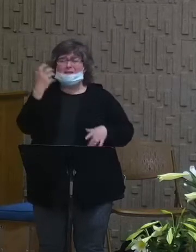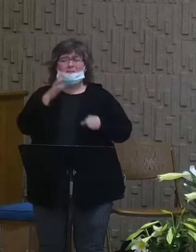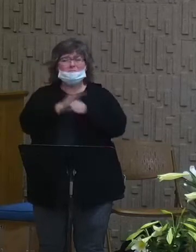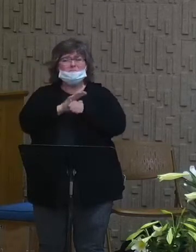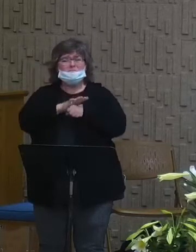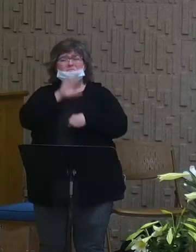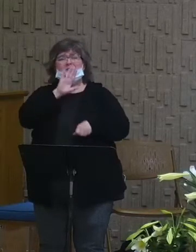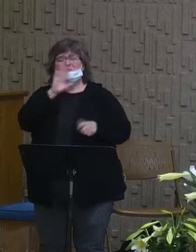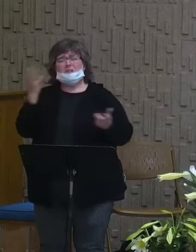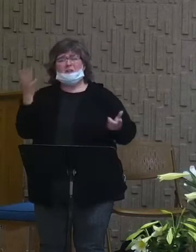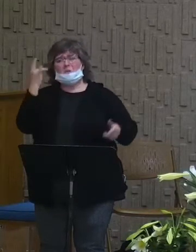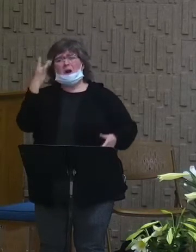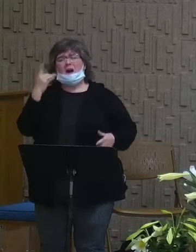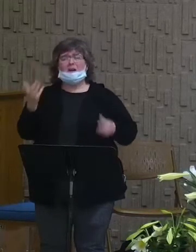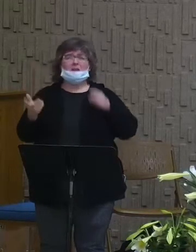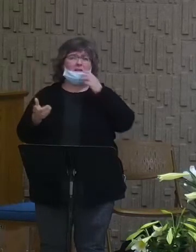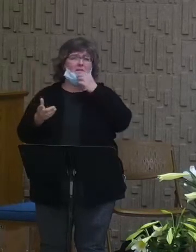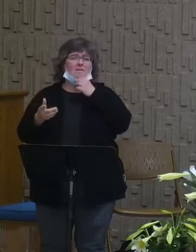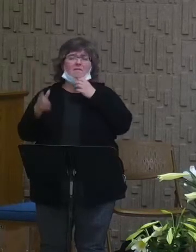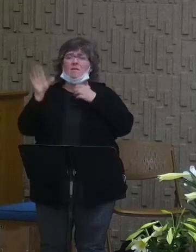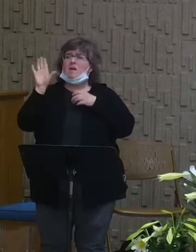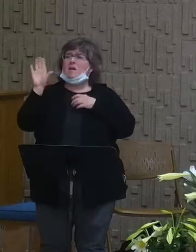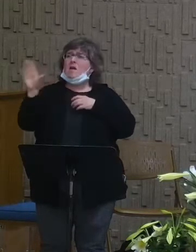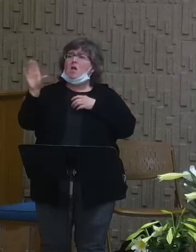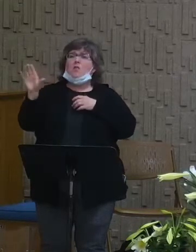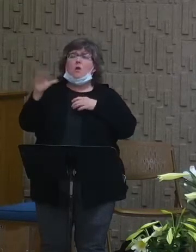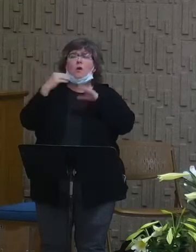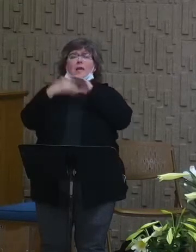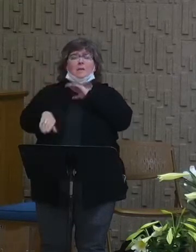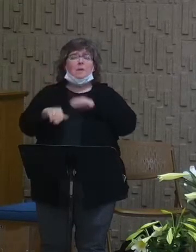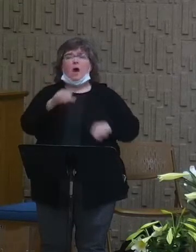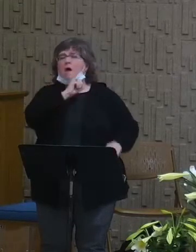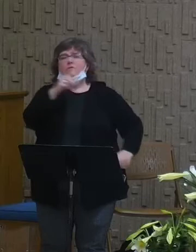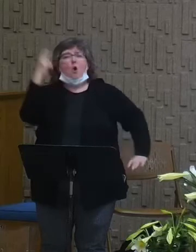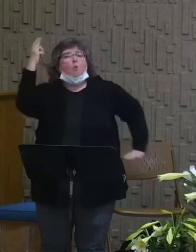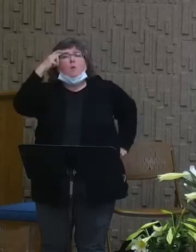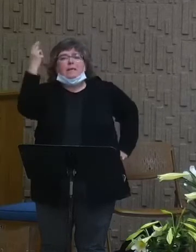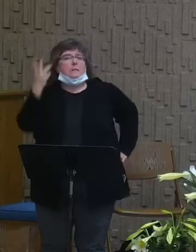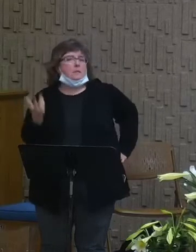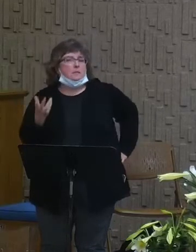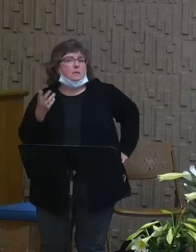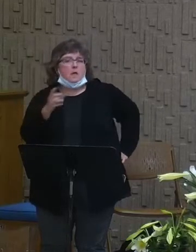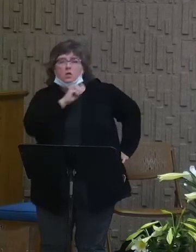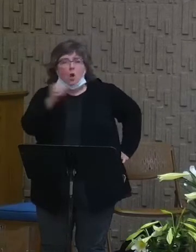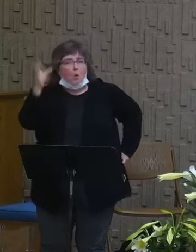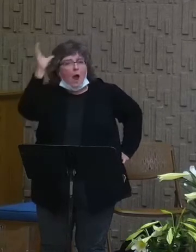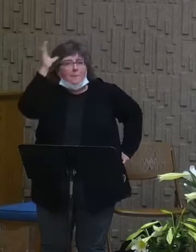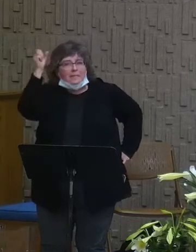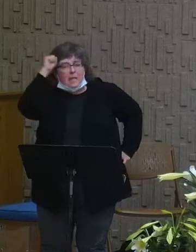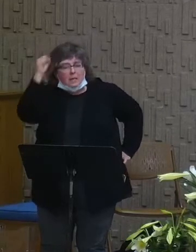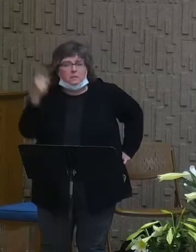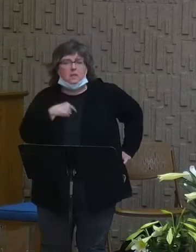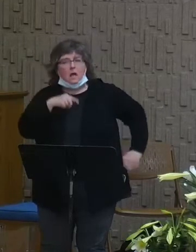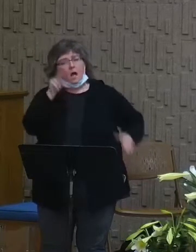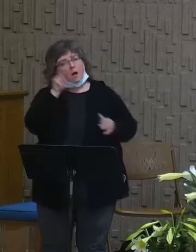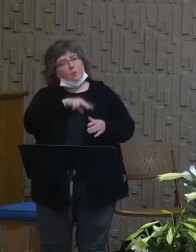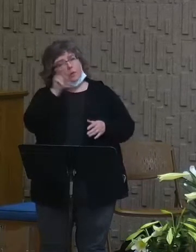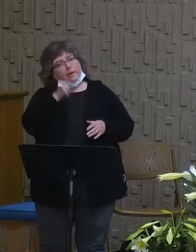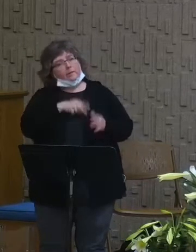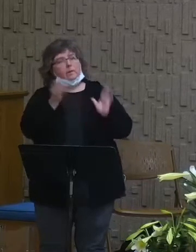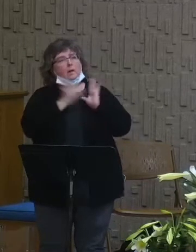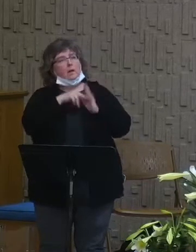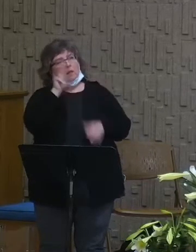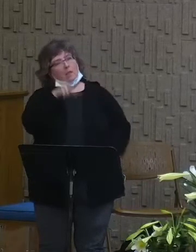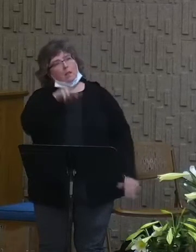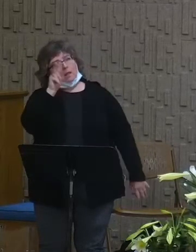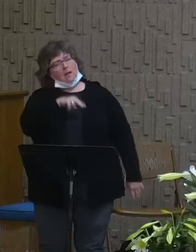because they lack common sense and reason. And I sit there reading them,